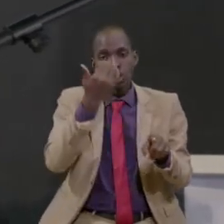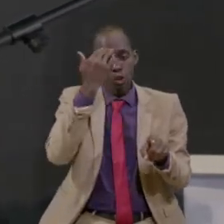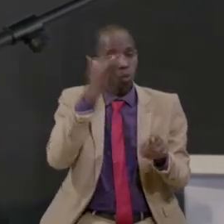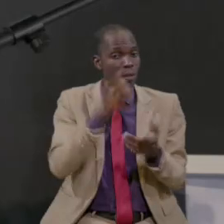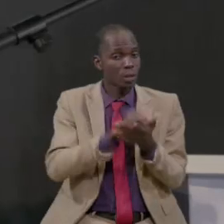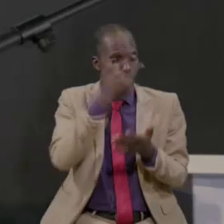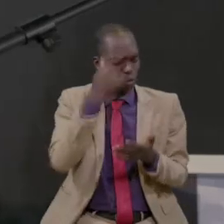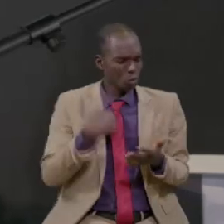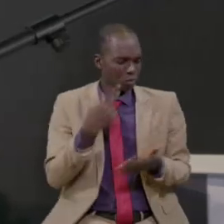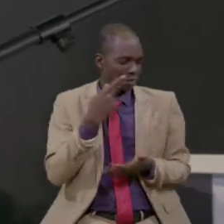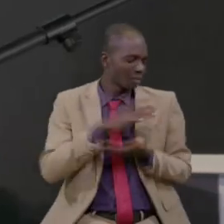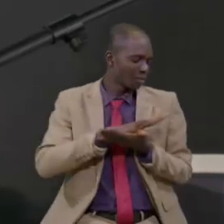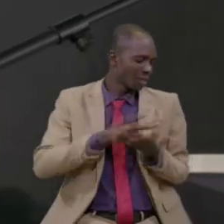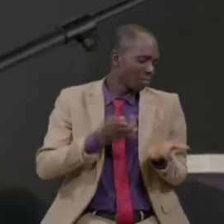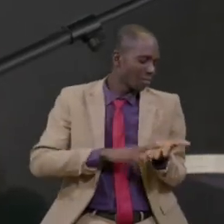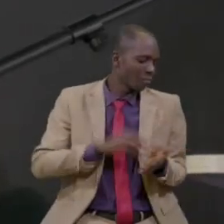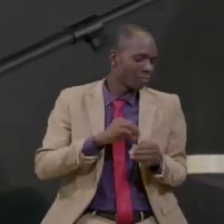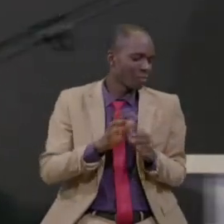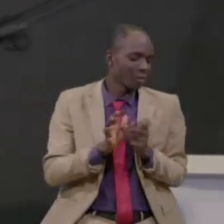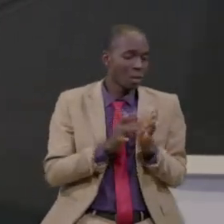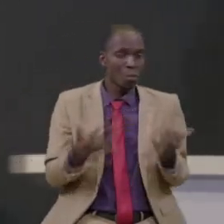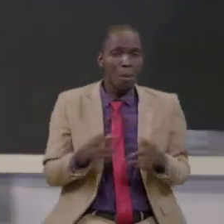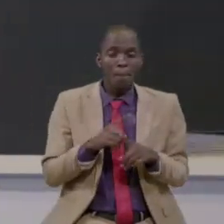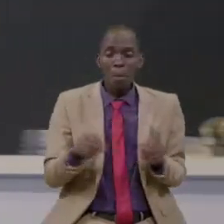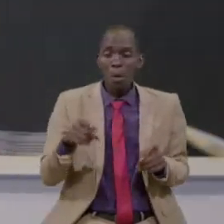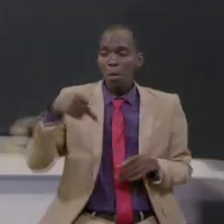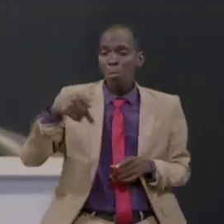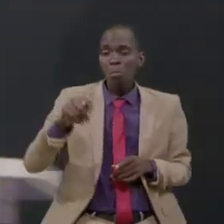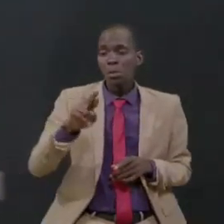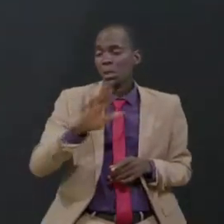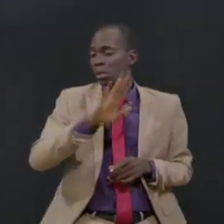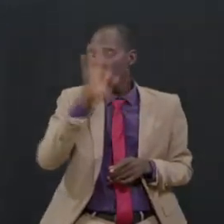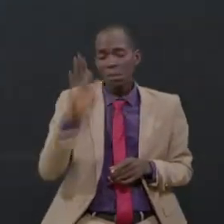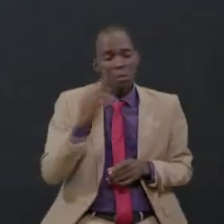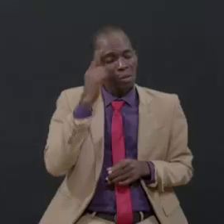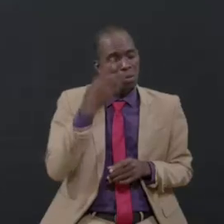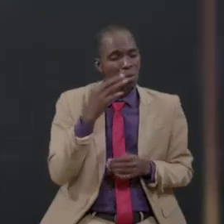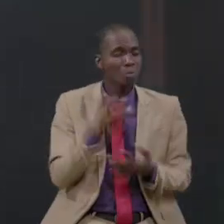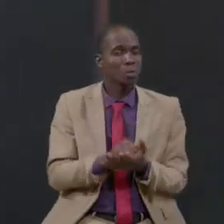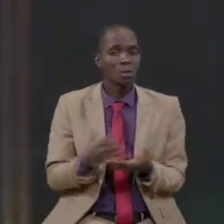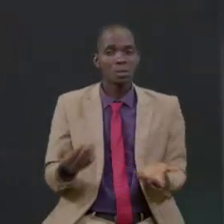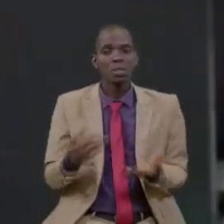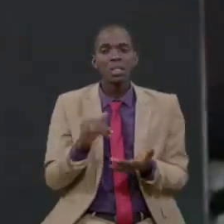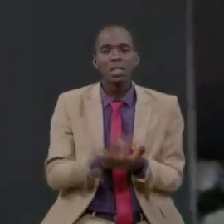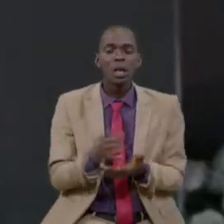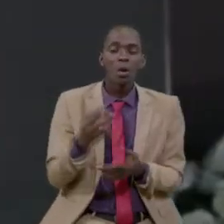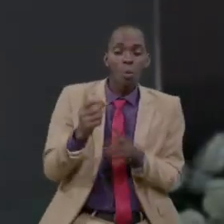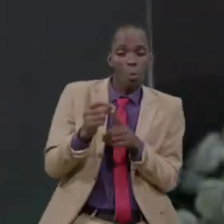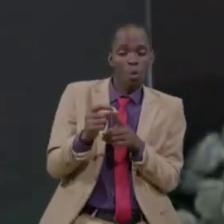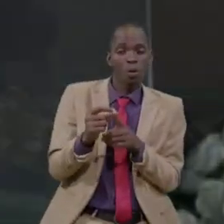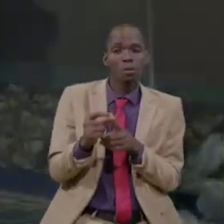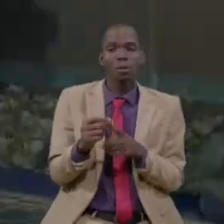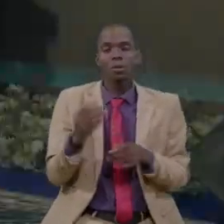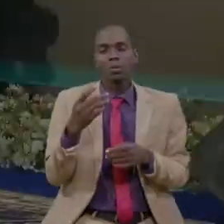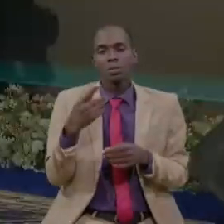but Peter never thought of that. That word, for the gift is unto you, came